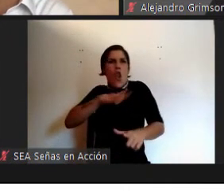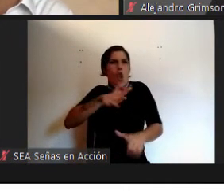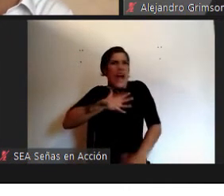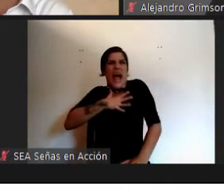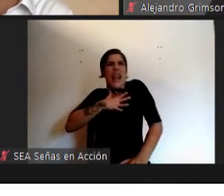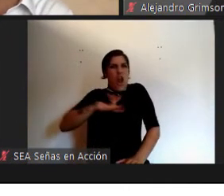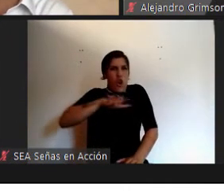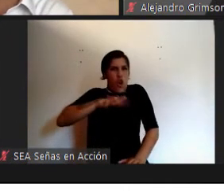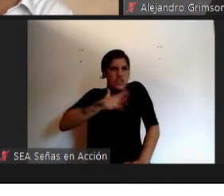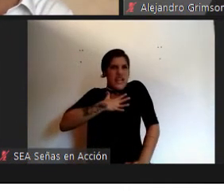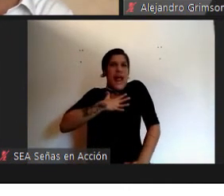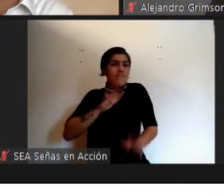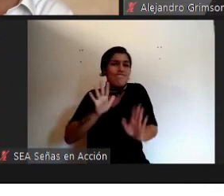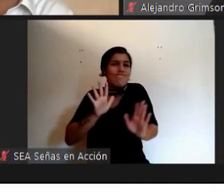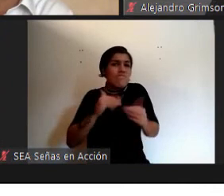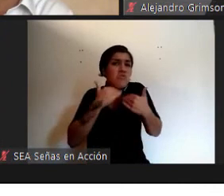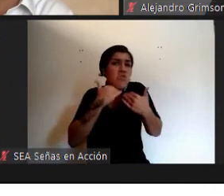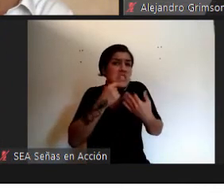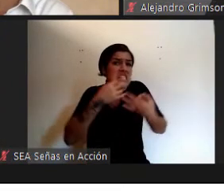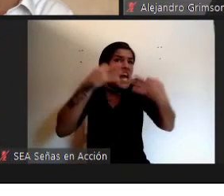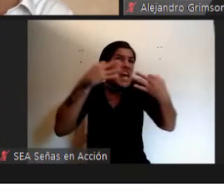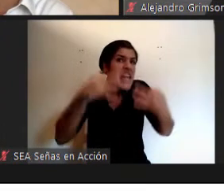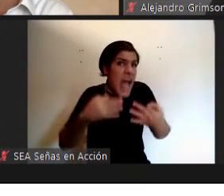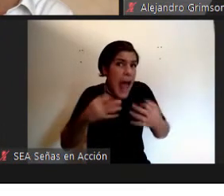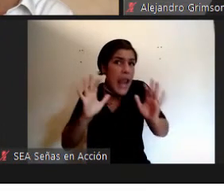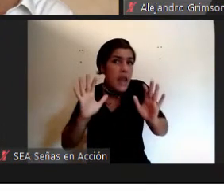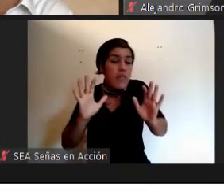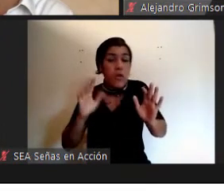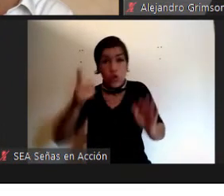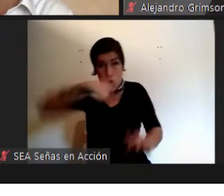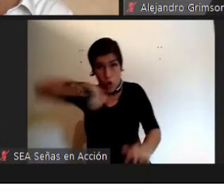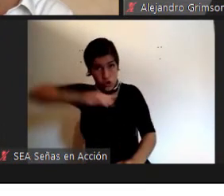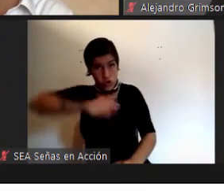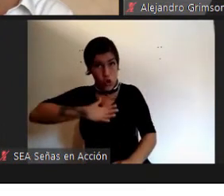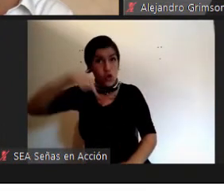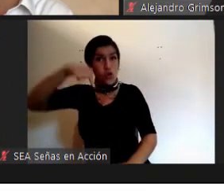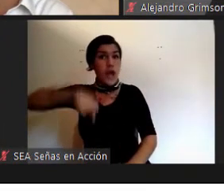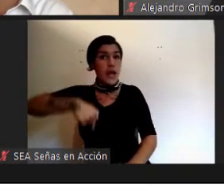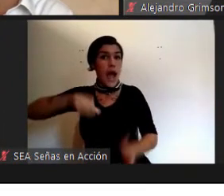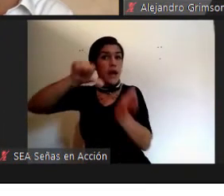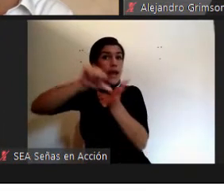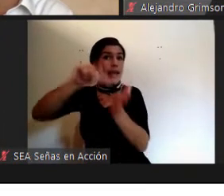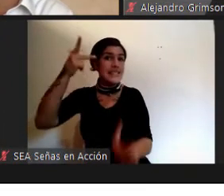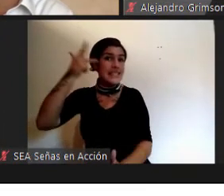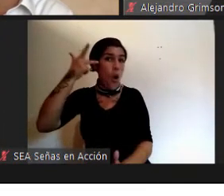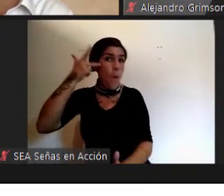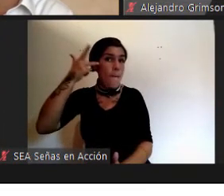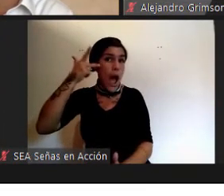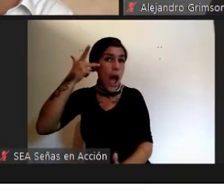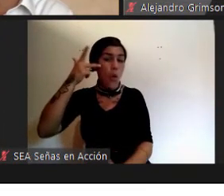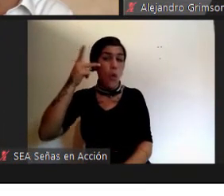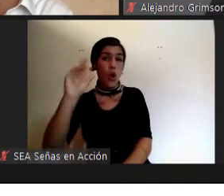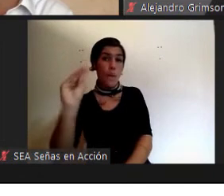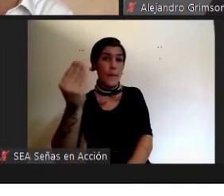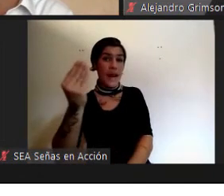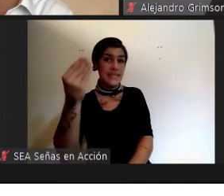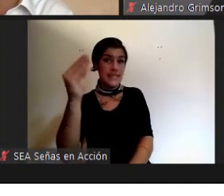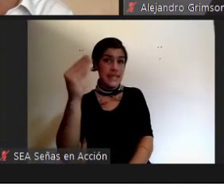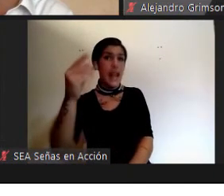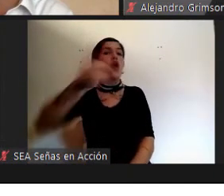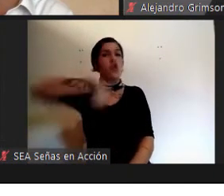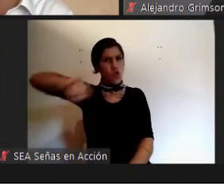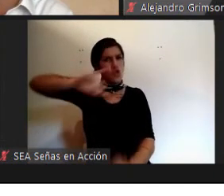We had discussed about that in Sao Paulo, in Brazil, quite extensively. I'm talking about the